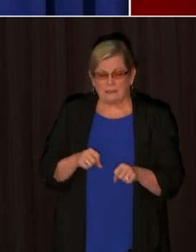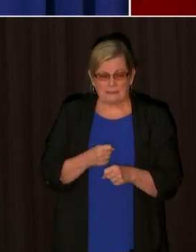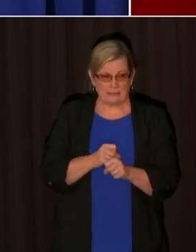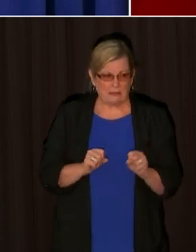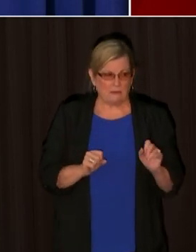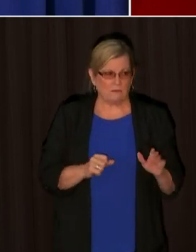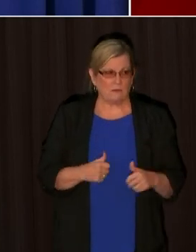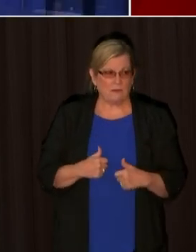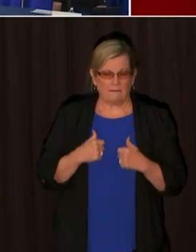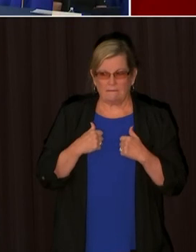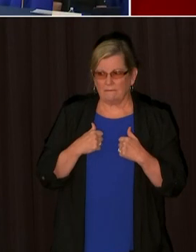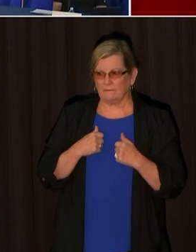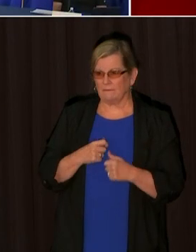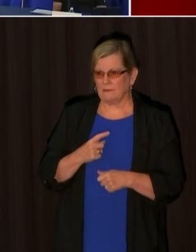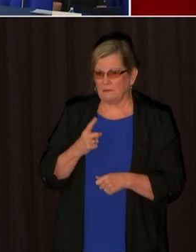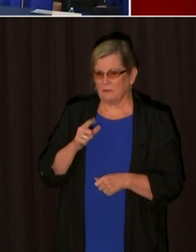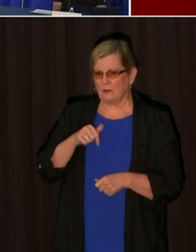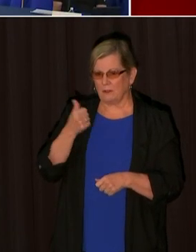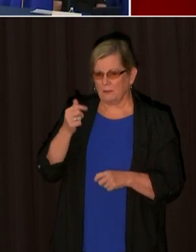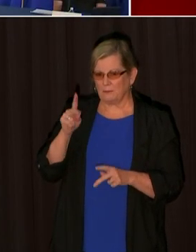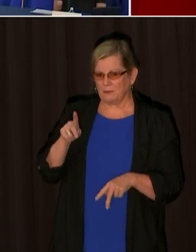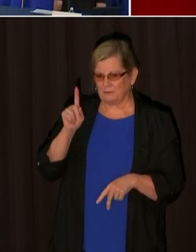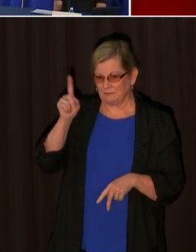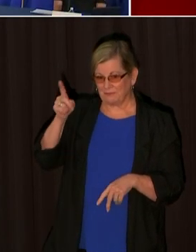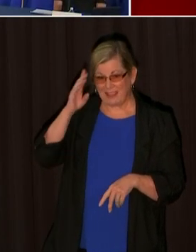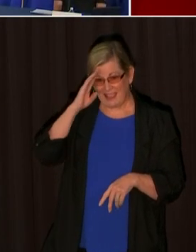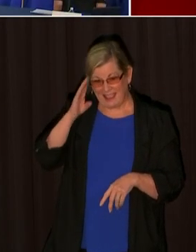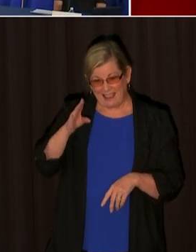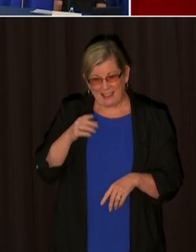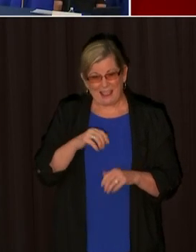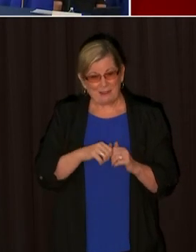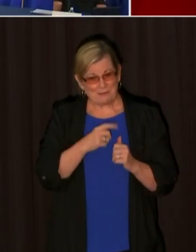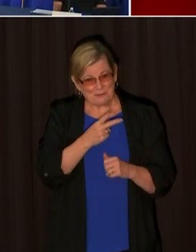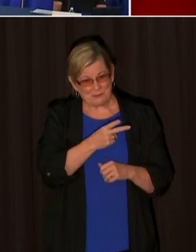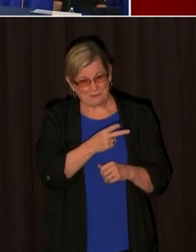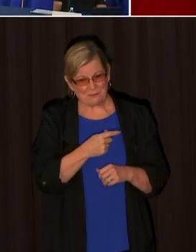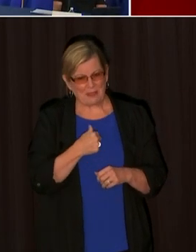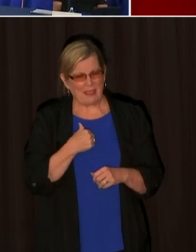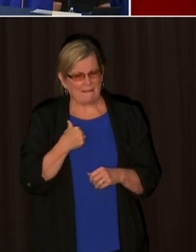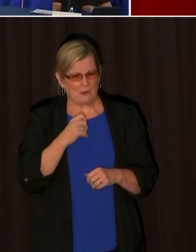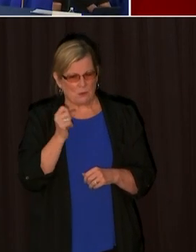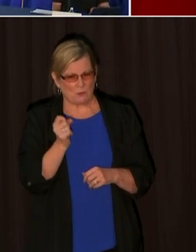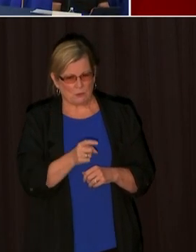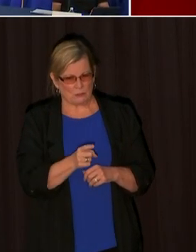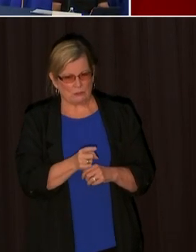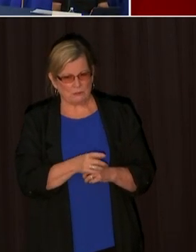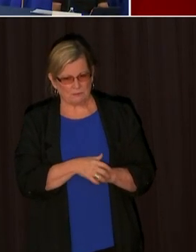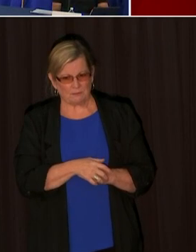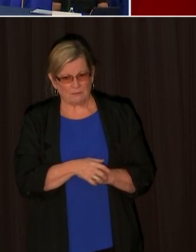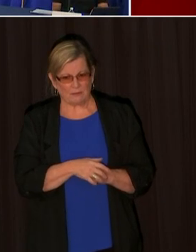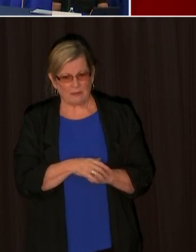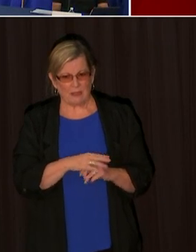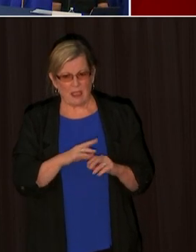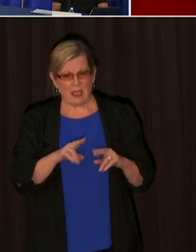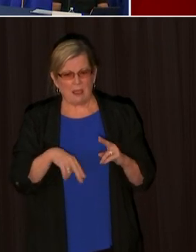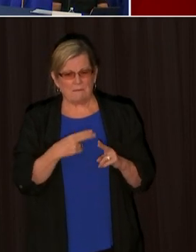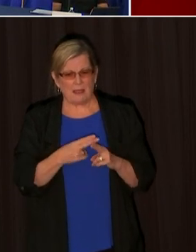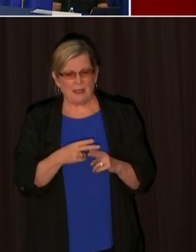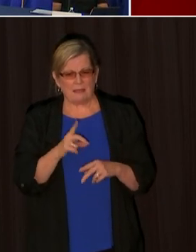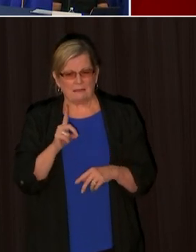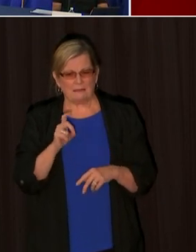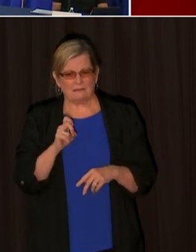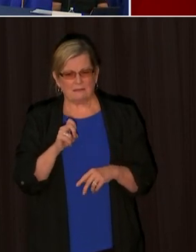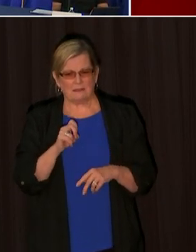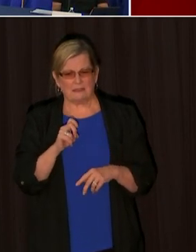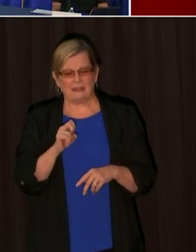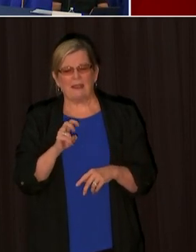Yes, sir. Hi, how are you? I just have a question real quick. If we can talk about Devin McNeil, the 11-year-old who was shot over